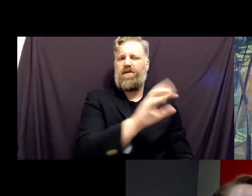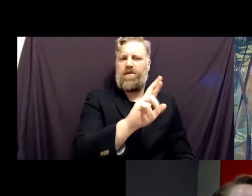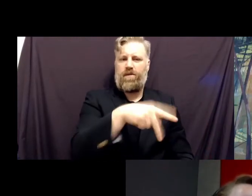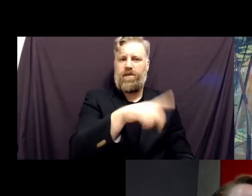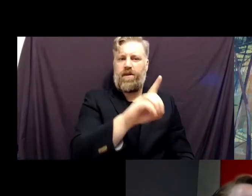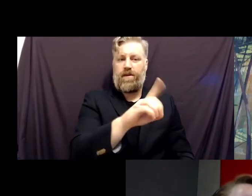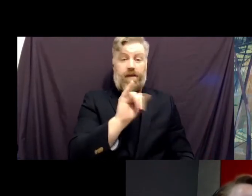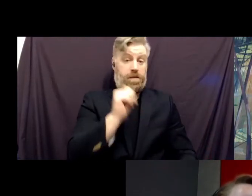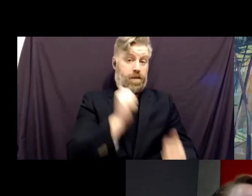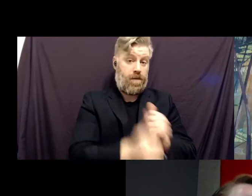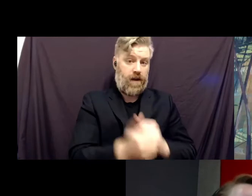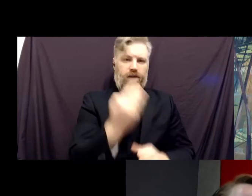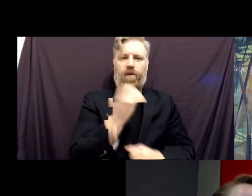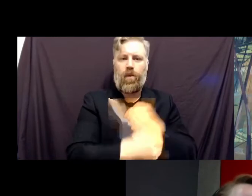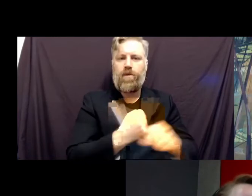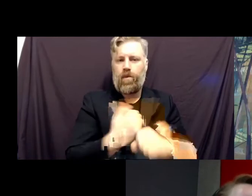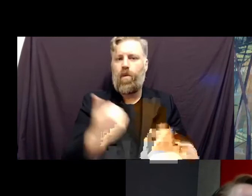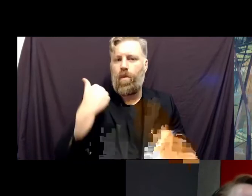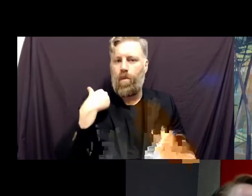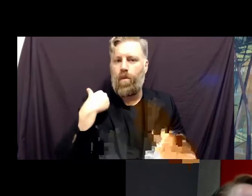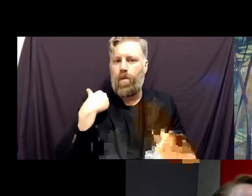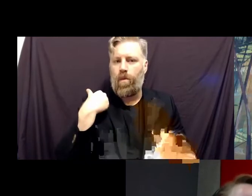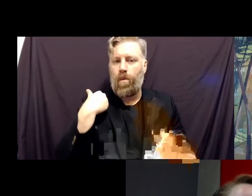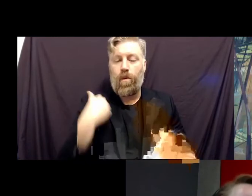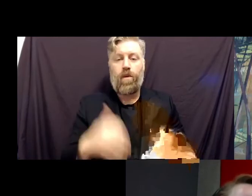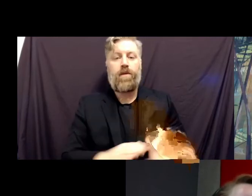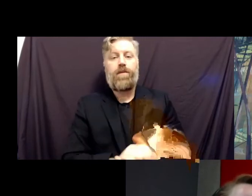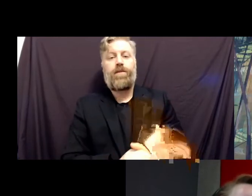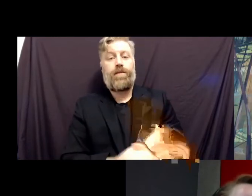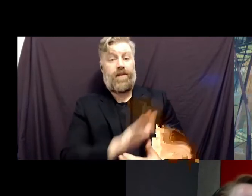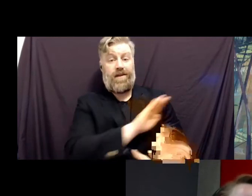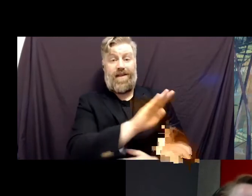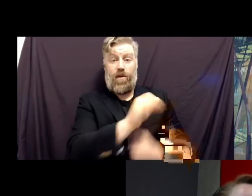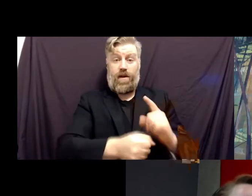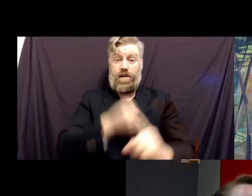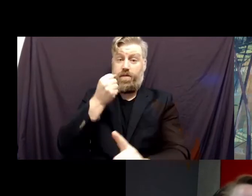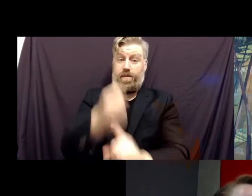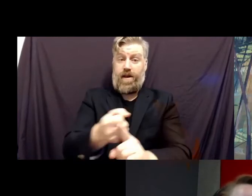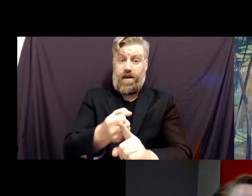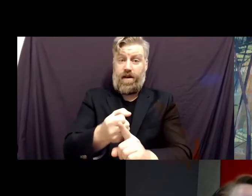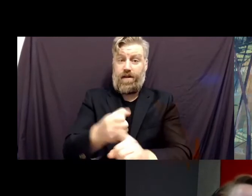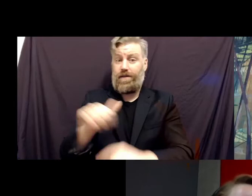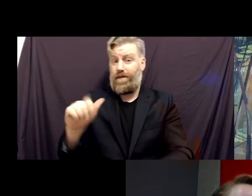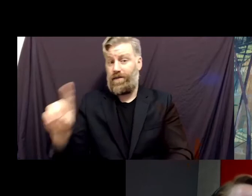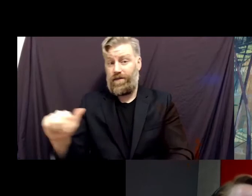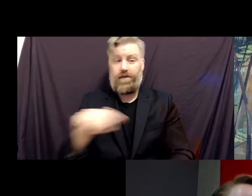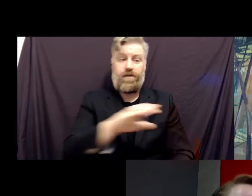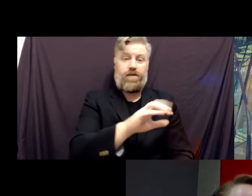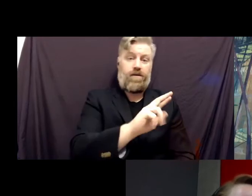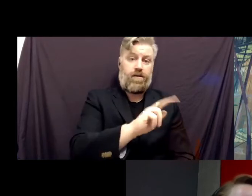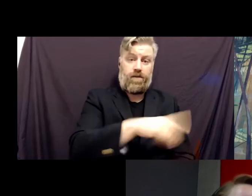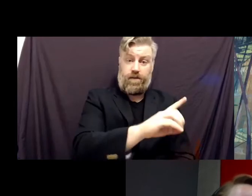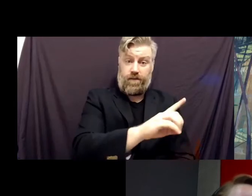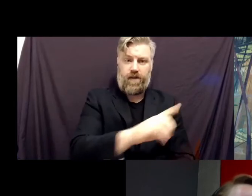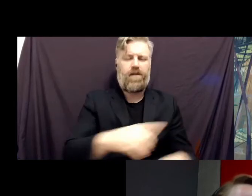14 years ago. They have had an enormous impact in the sense that it